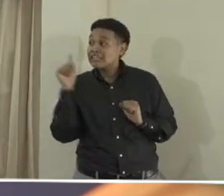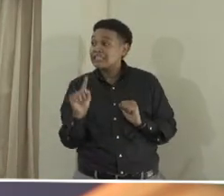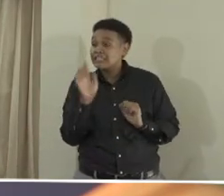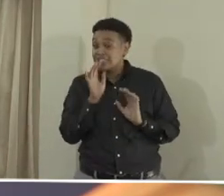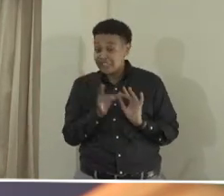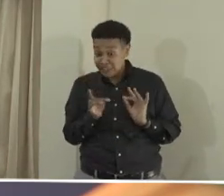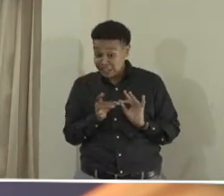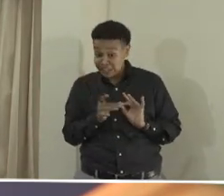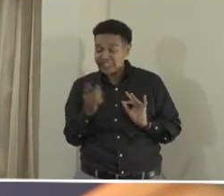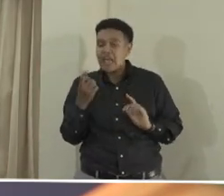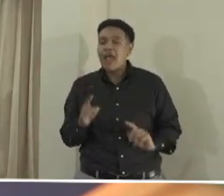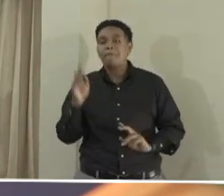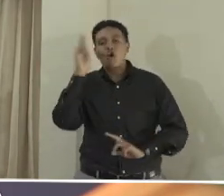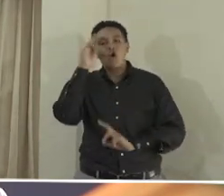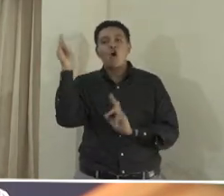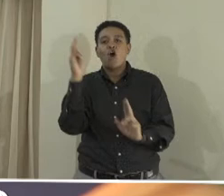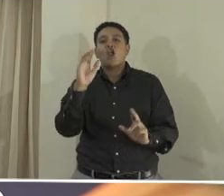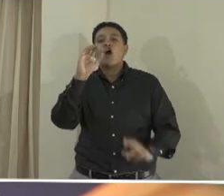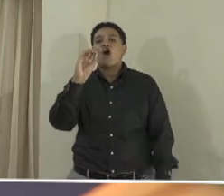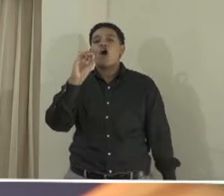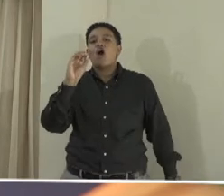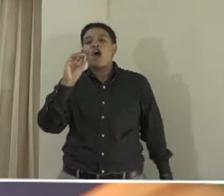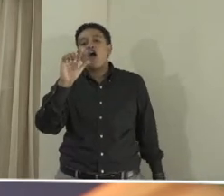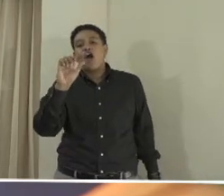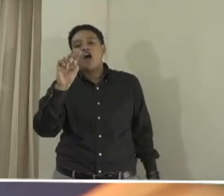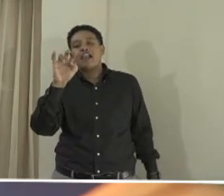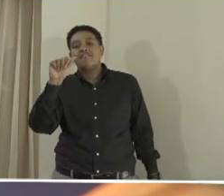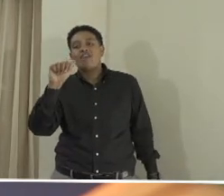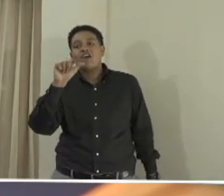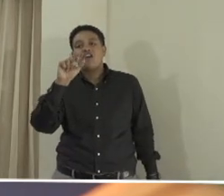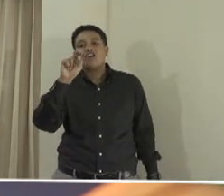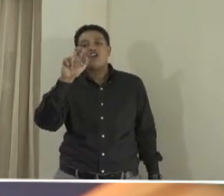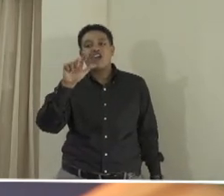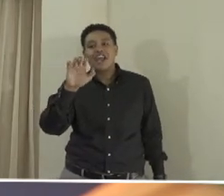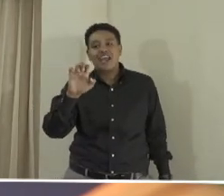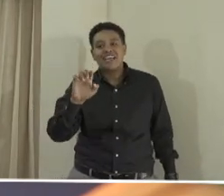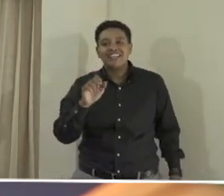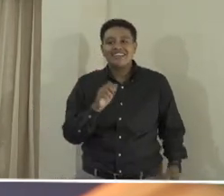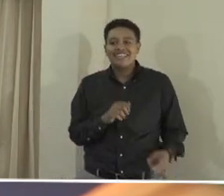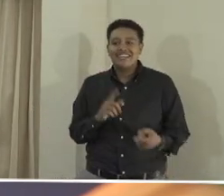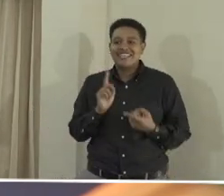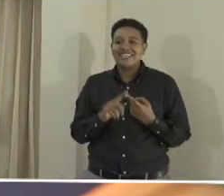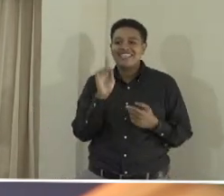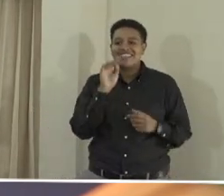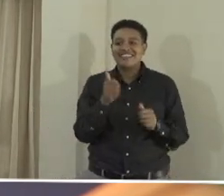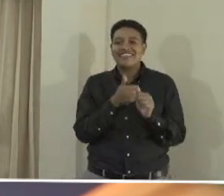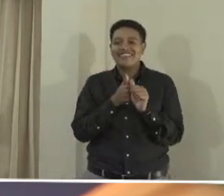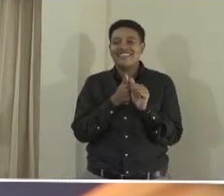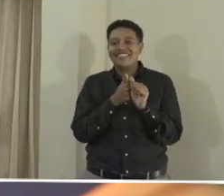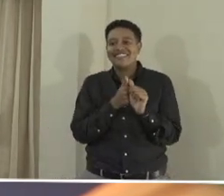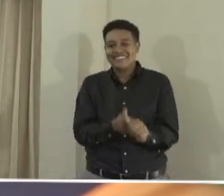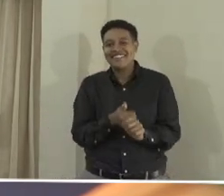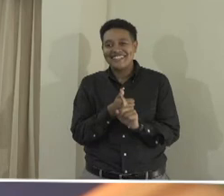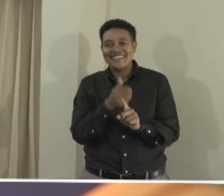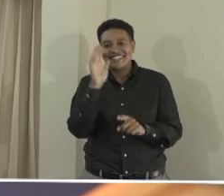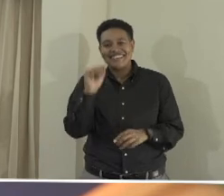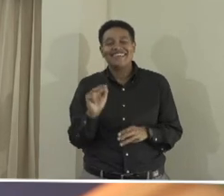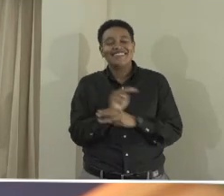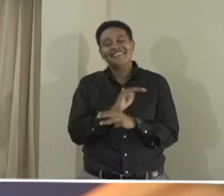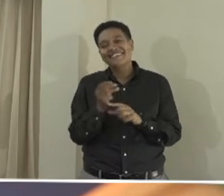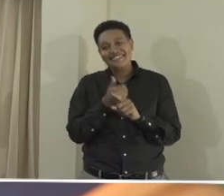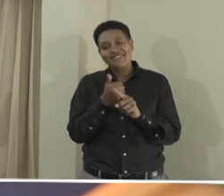Sport, the Honorable Oliver Grange. And she will be followed by